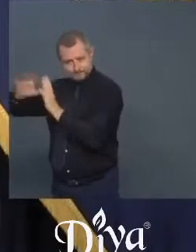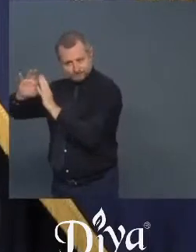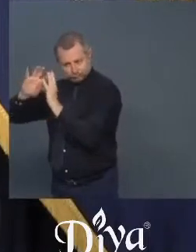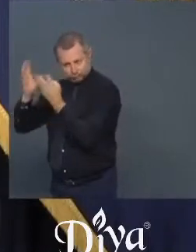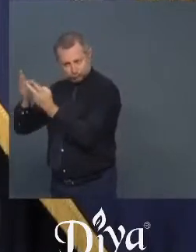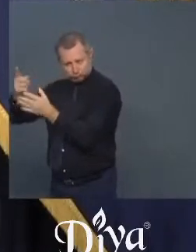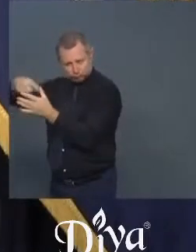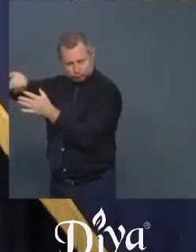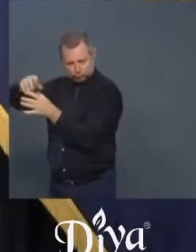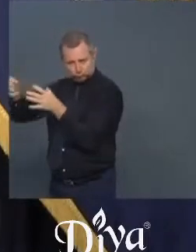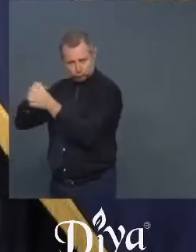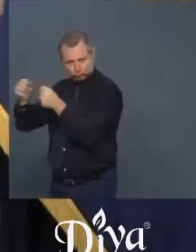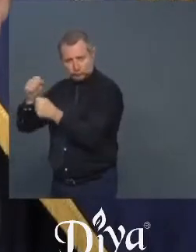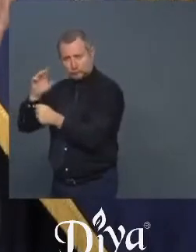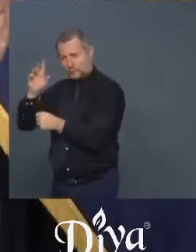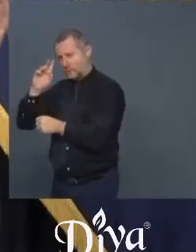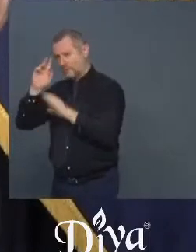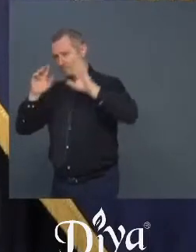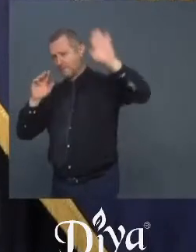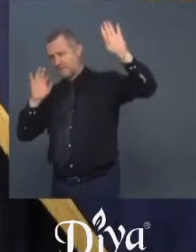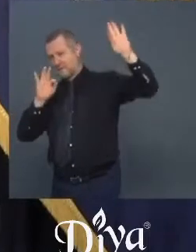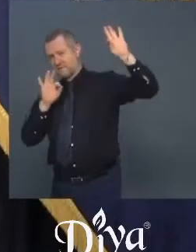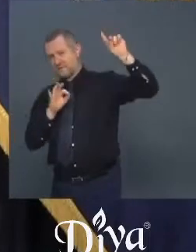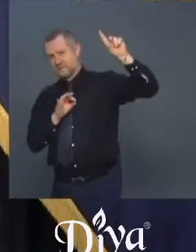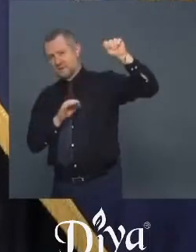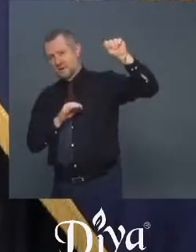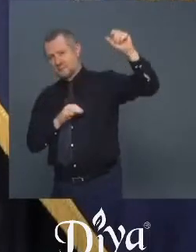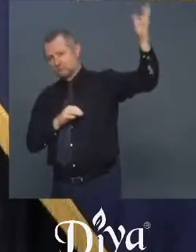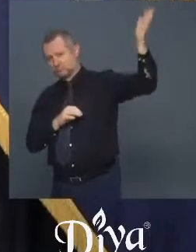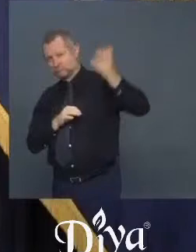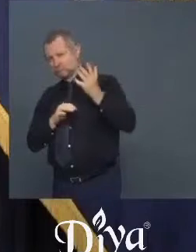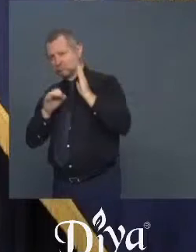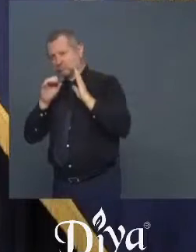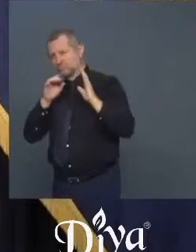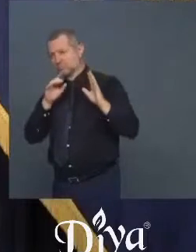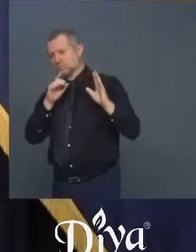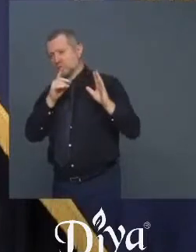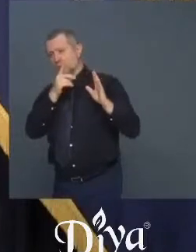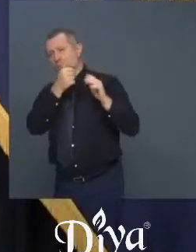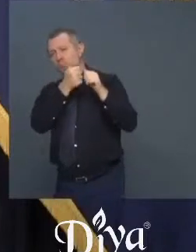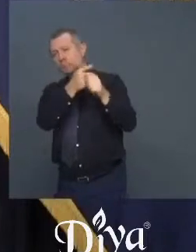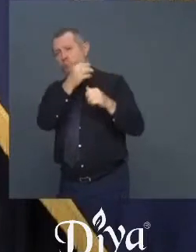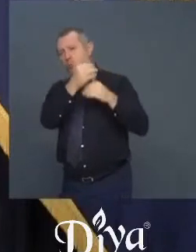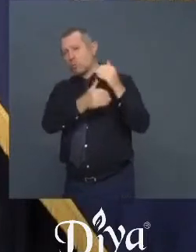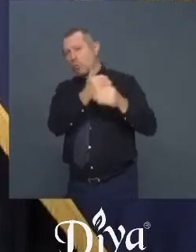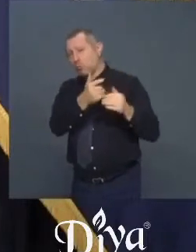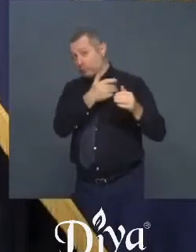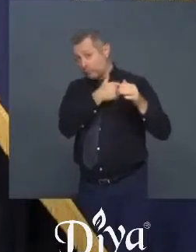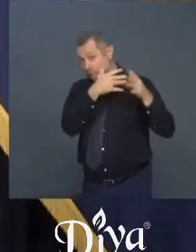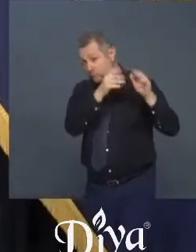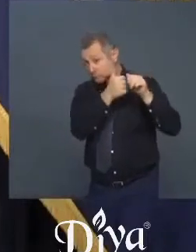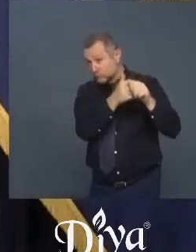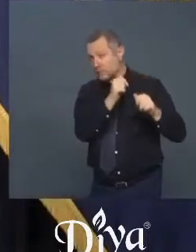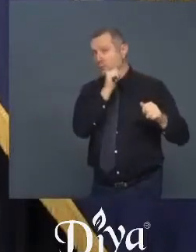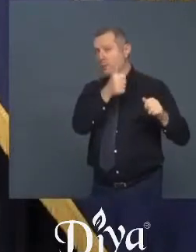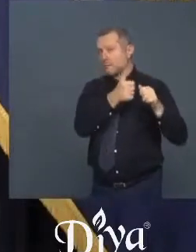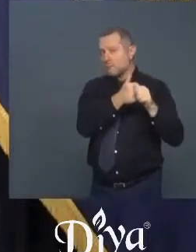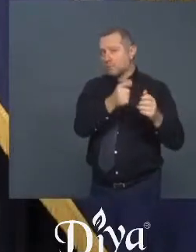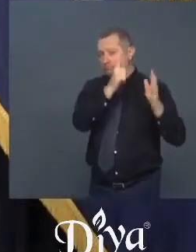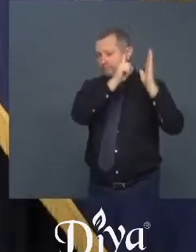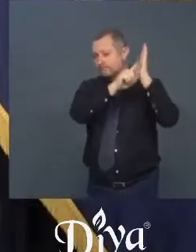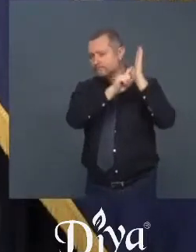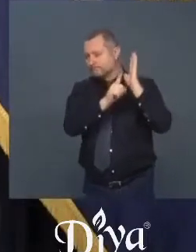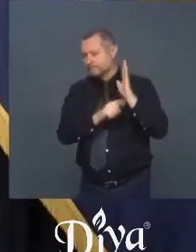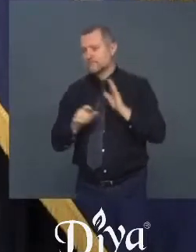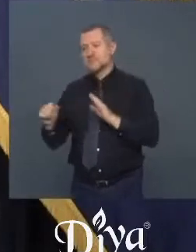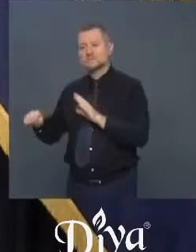They'll review the FDA protocol, what was done, what was not done, was it done properly. They won't really be in a position